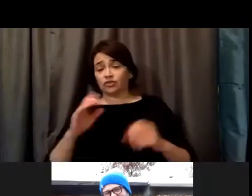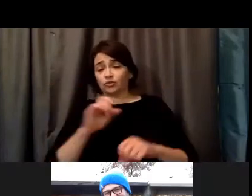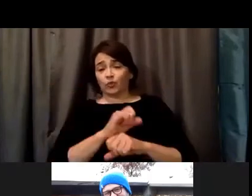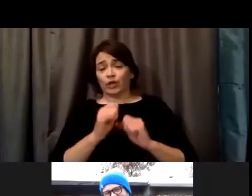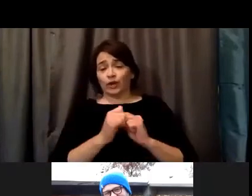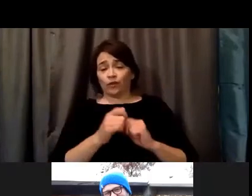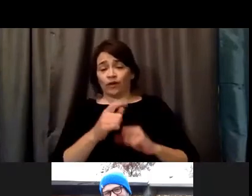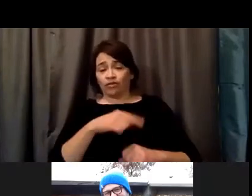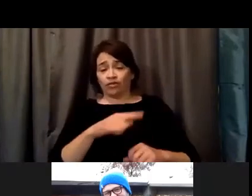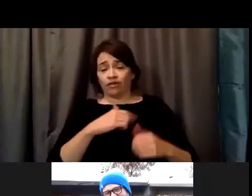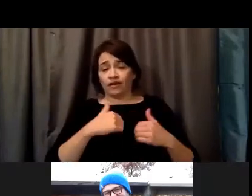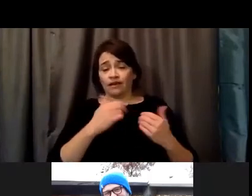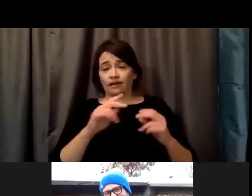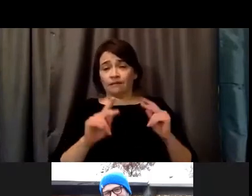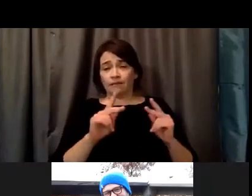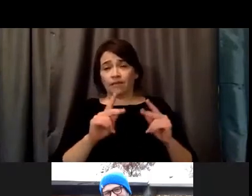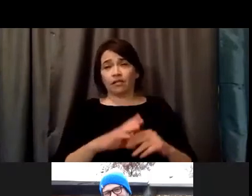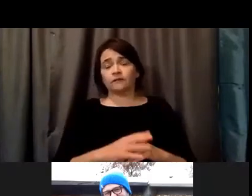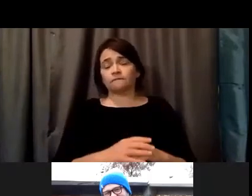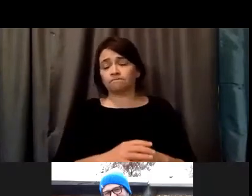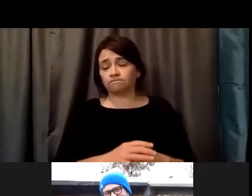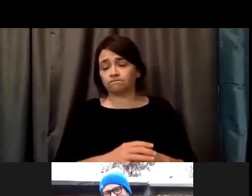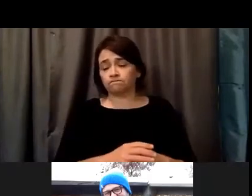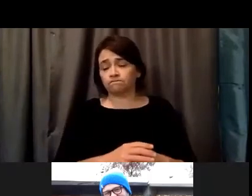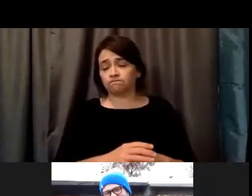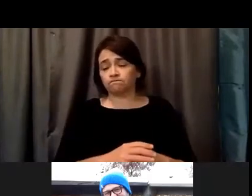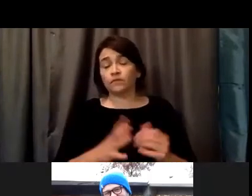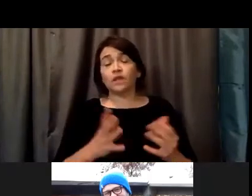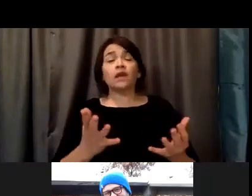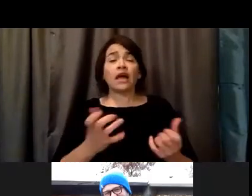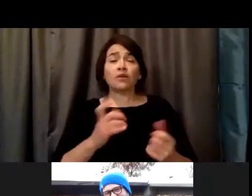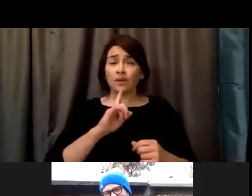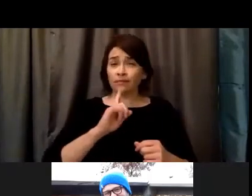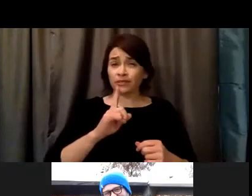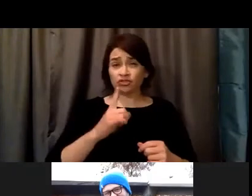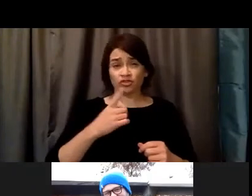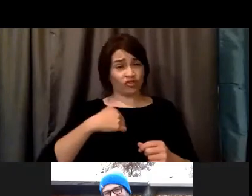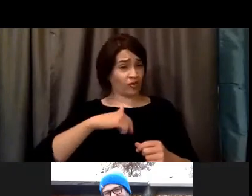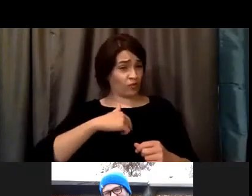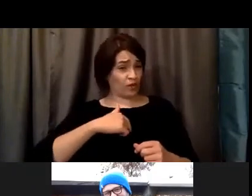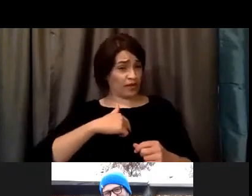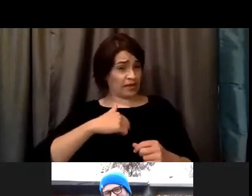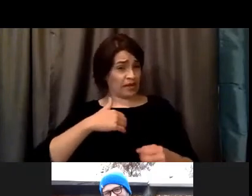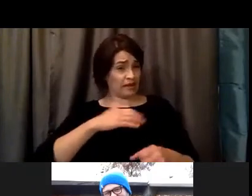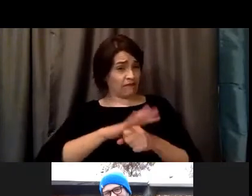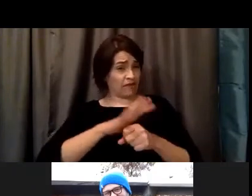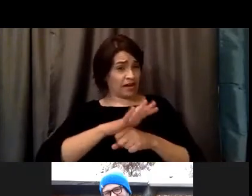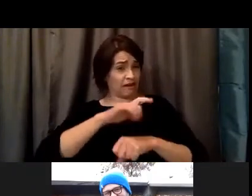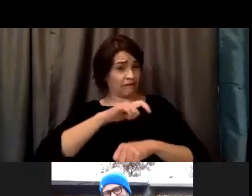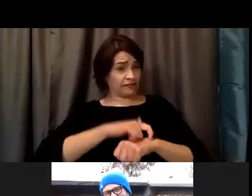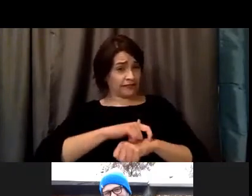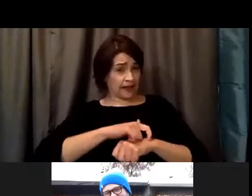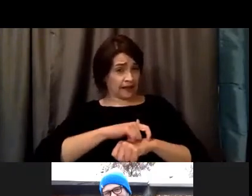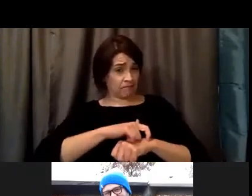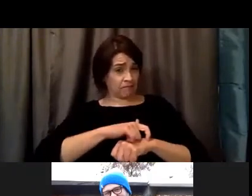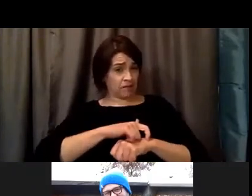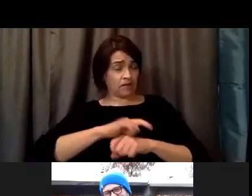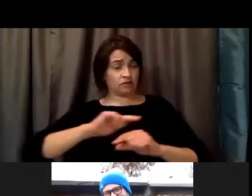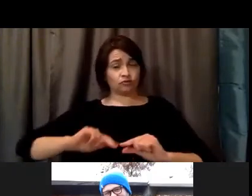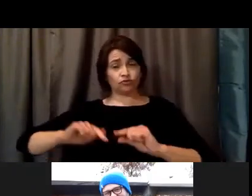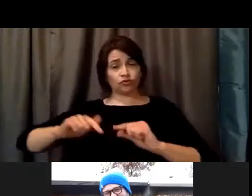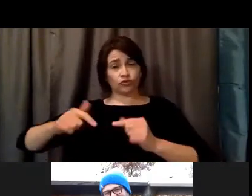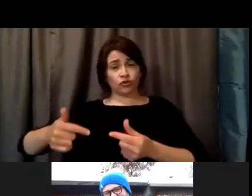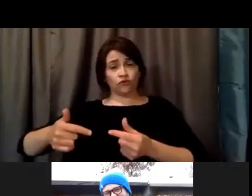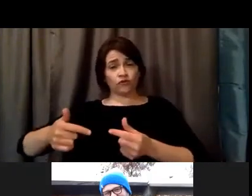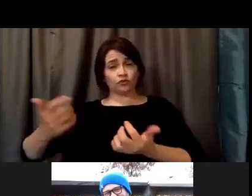I really want to make sure we have time to turn things over to the audience to ask questions. And so maybe I would ask really just one more question.